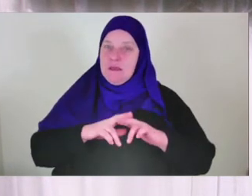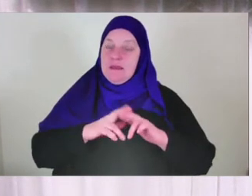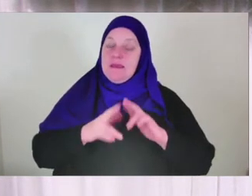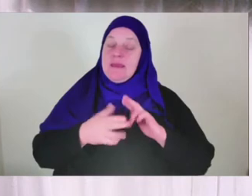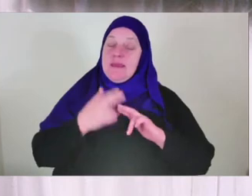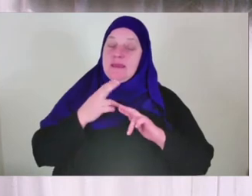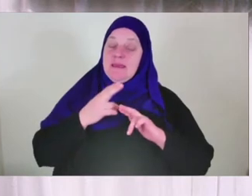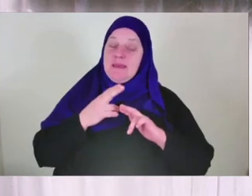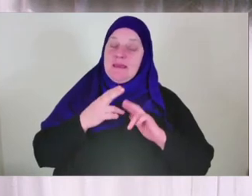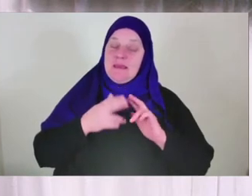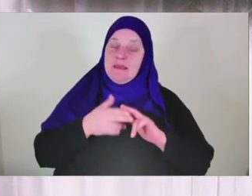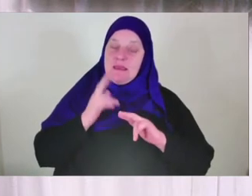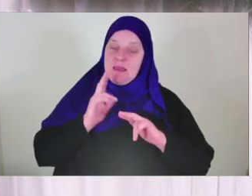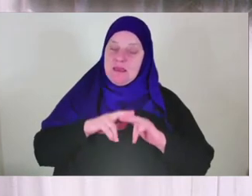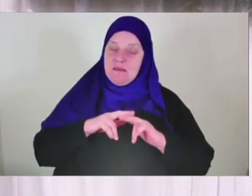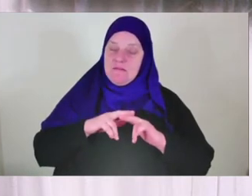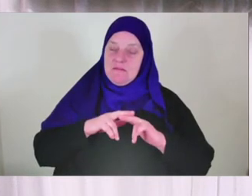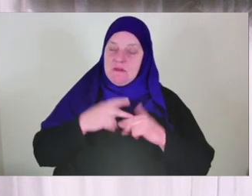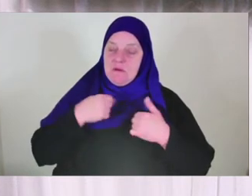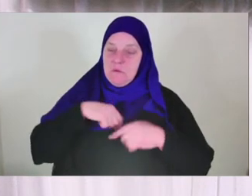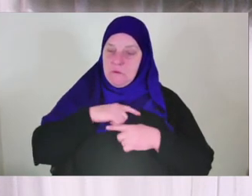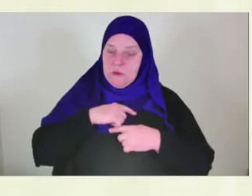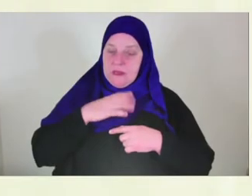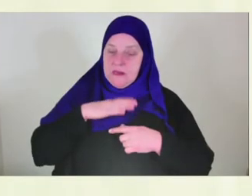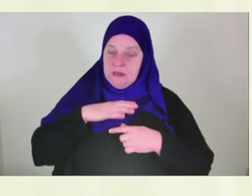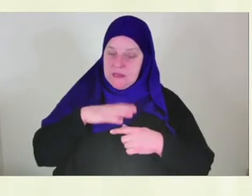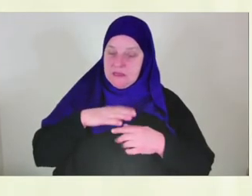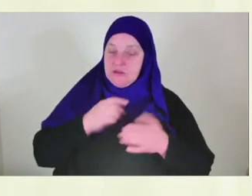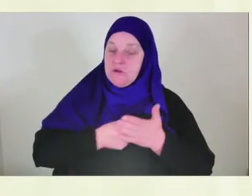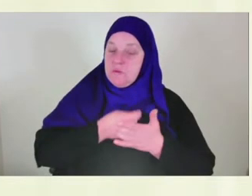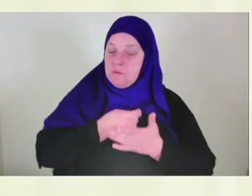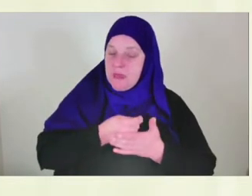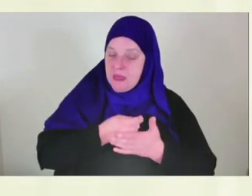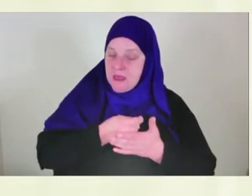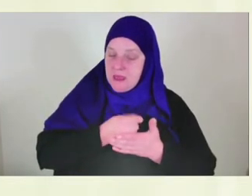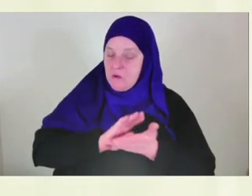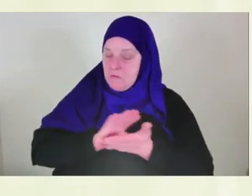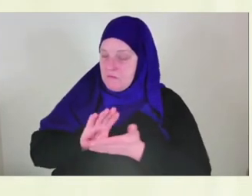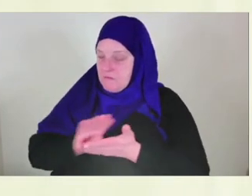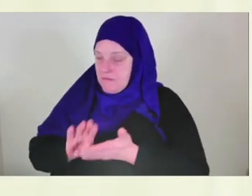you earn, say, listen, you earn $40,000 a year